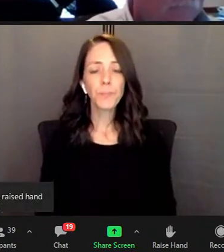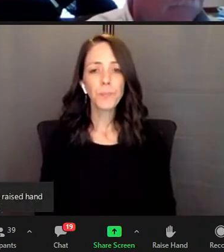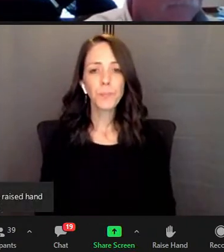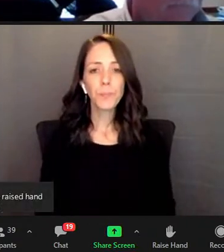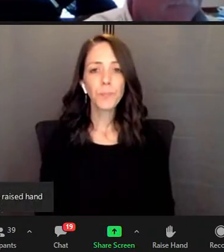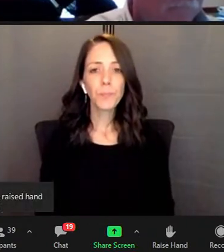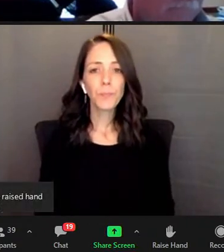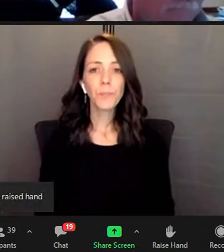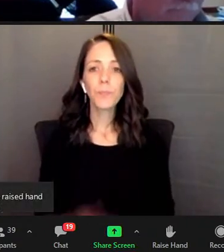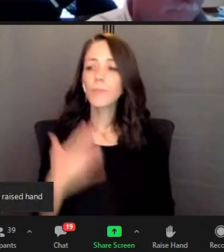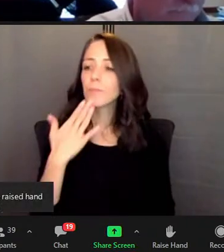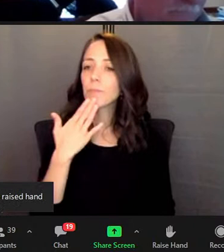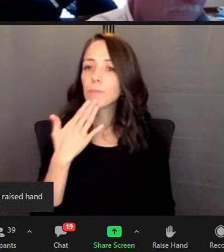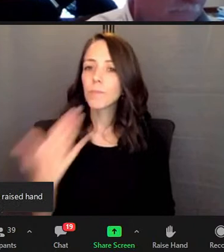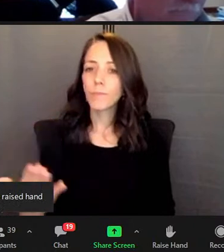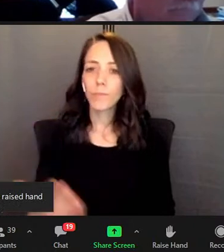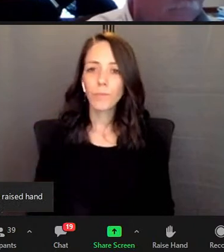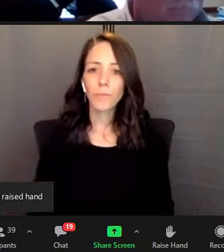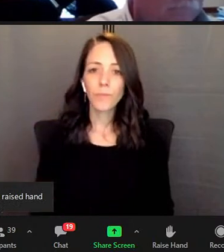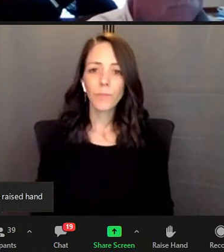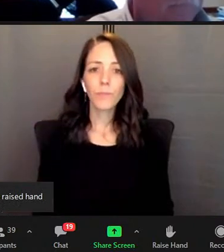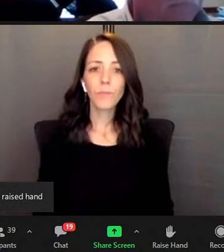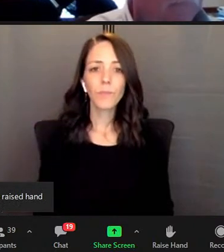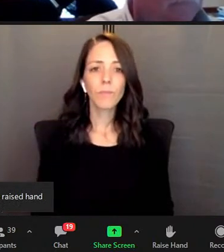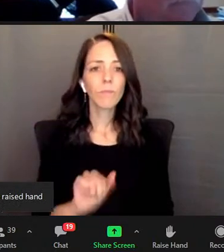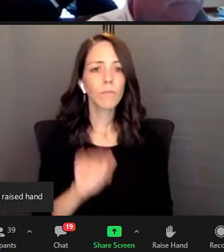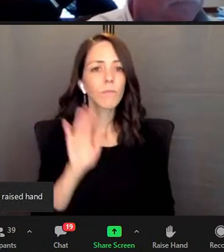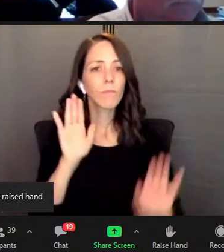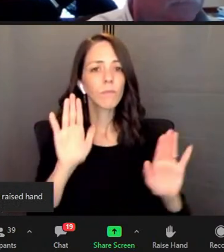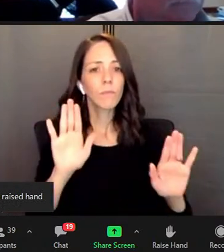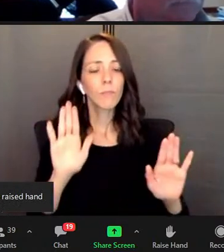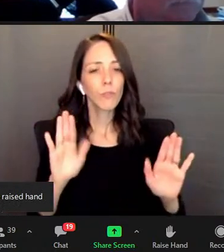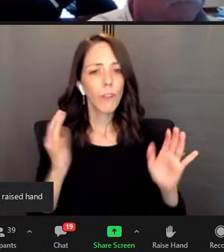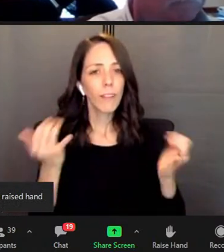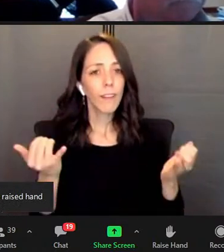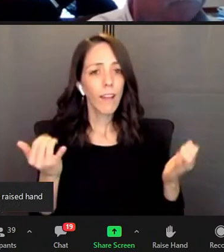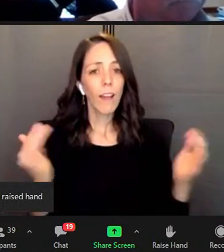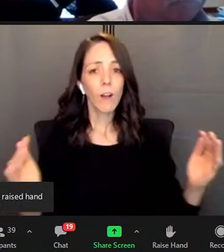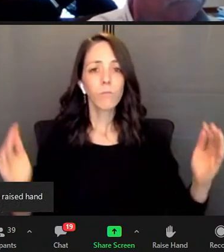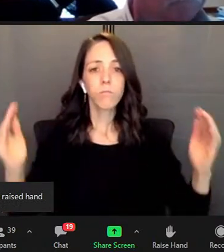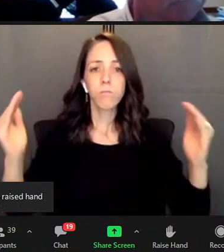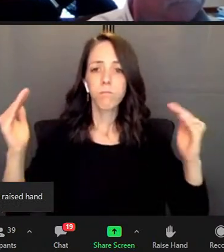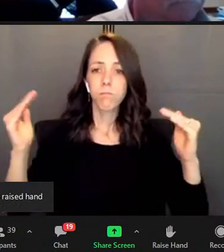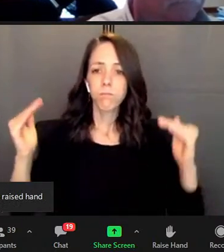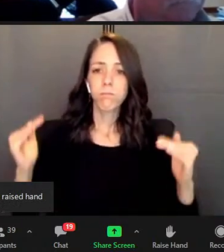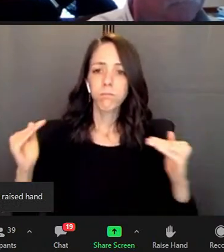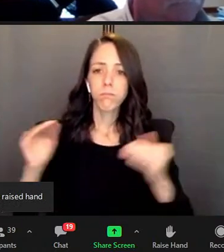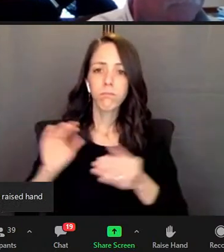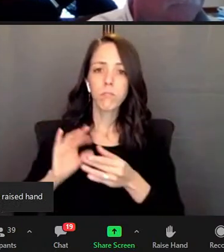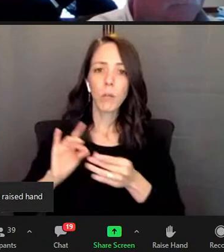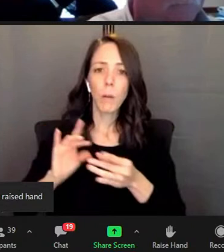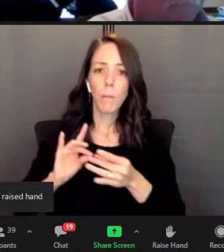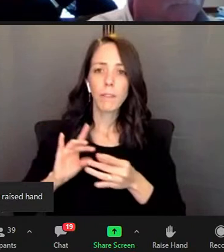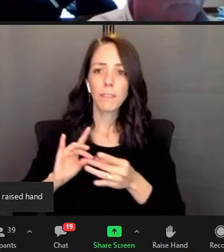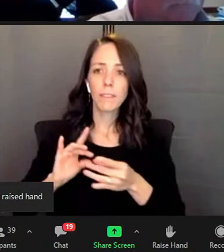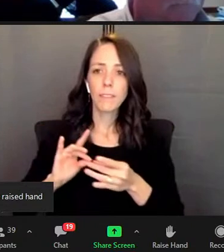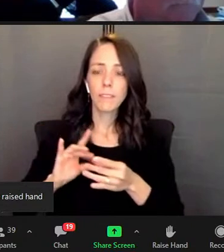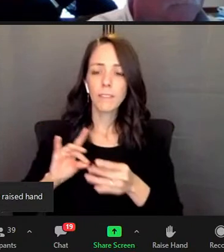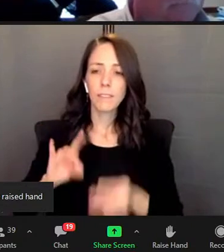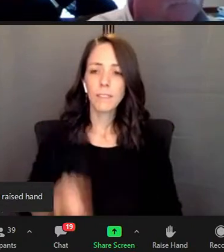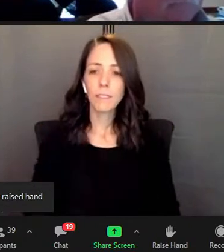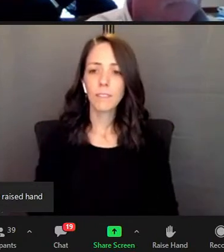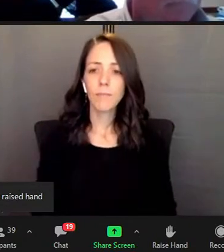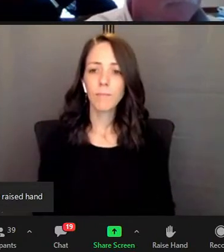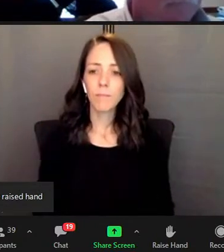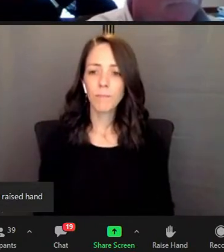Thank you. That's a great segue to that next comment. We were just about to do